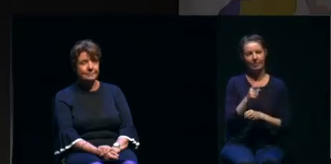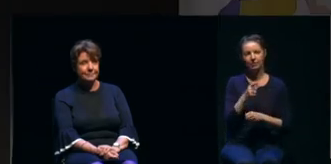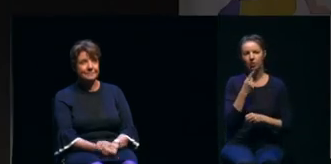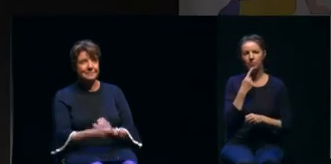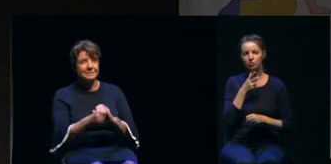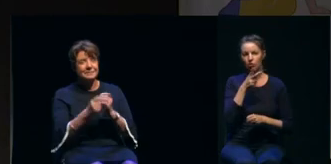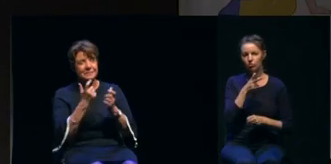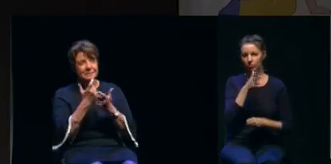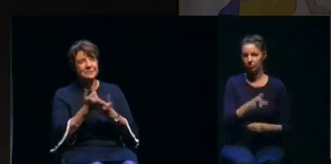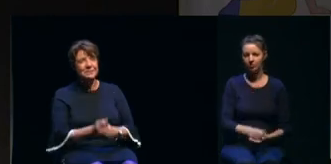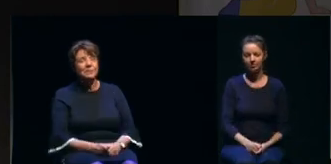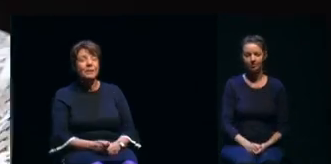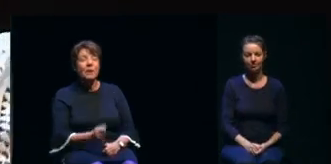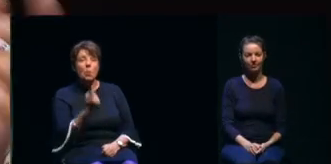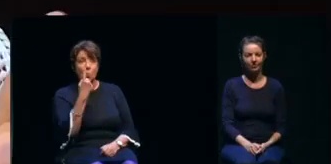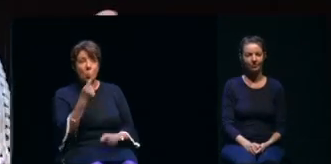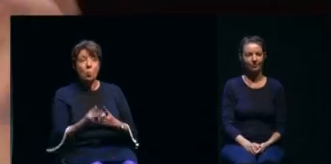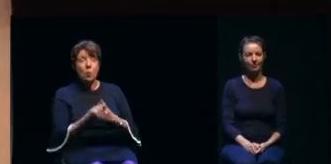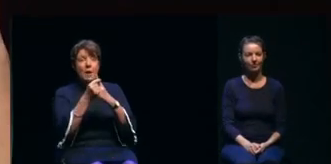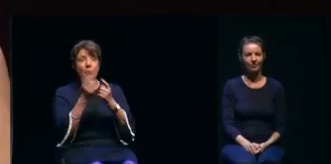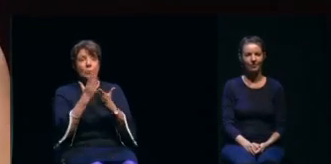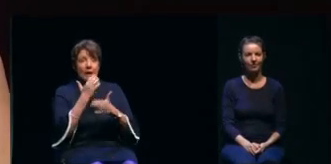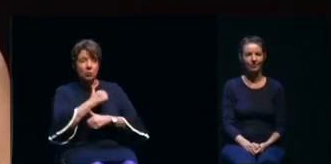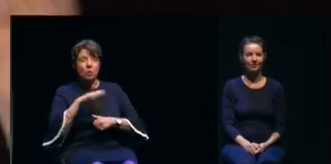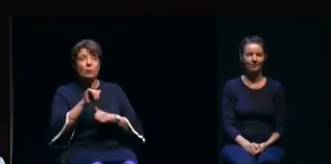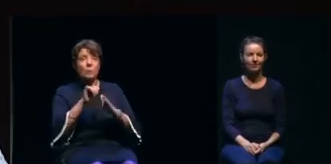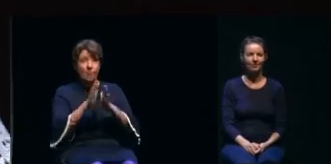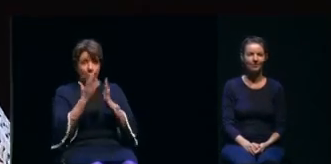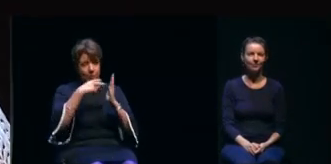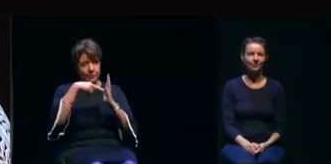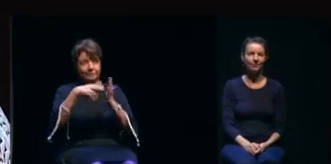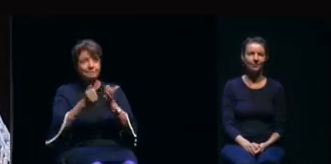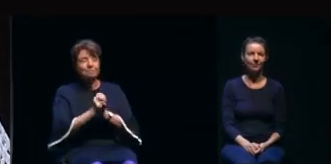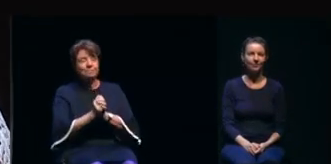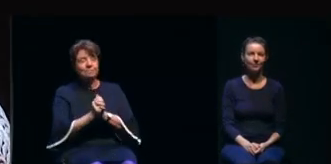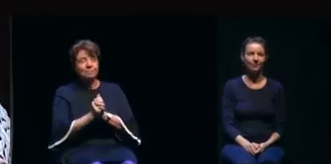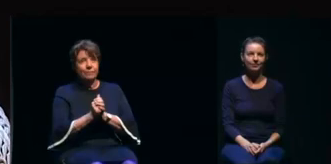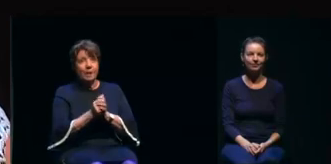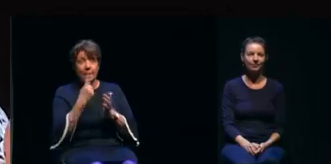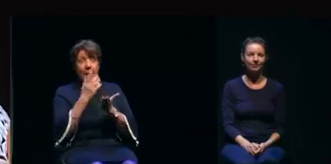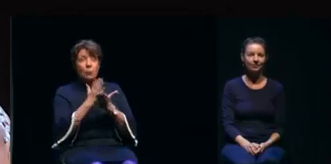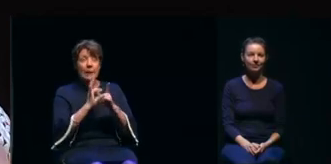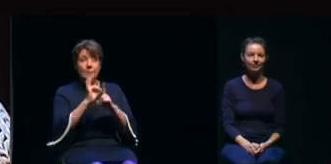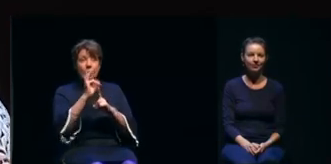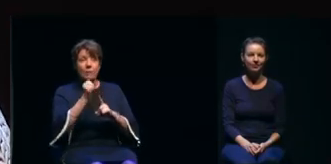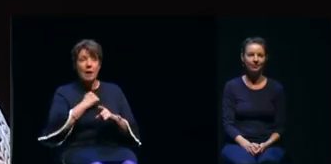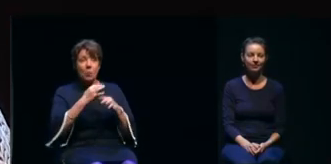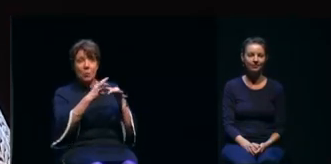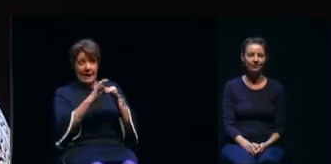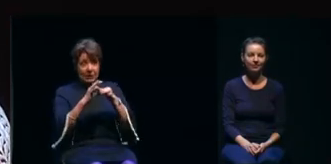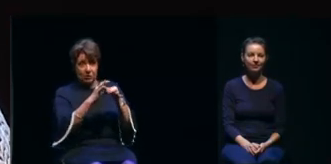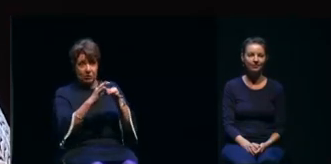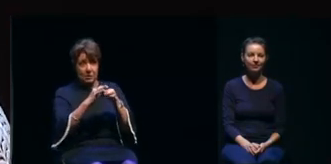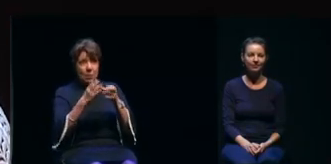time. Hey, one of the things that I really enjoyed from your book, and it actually, I think, improved my